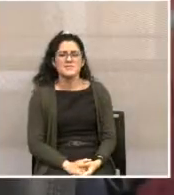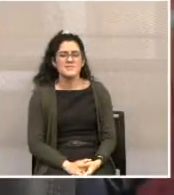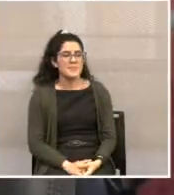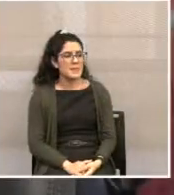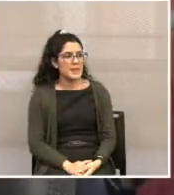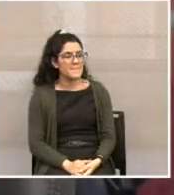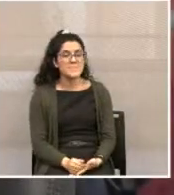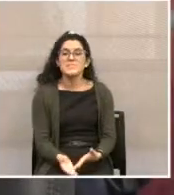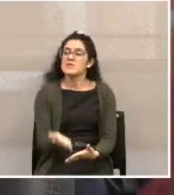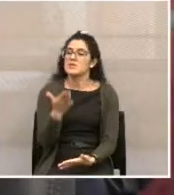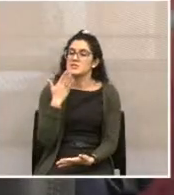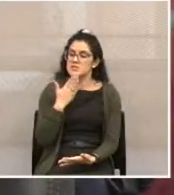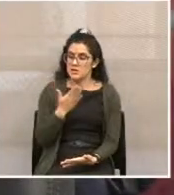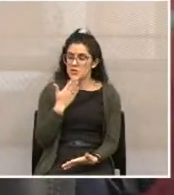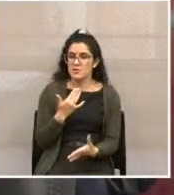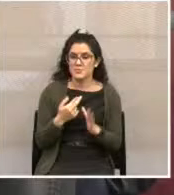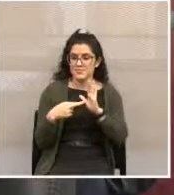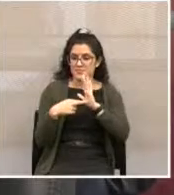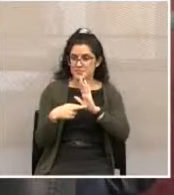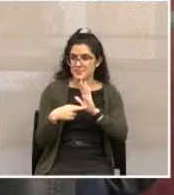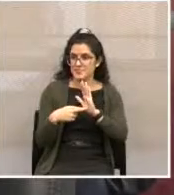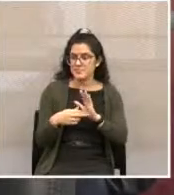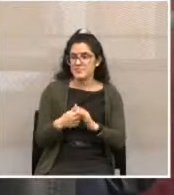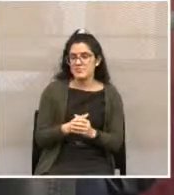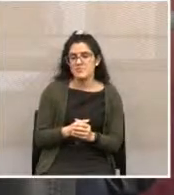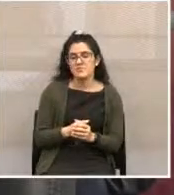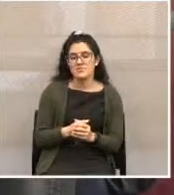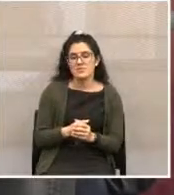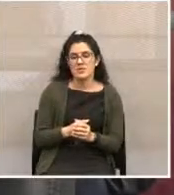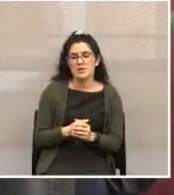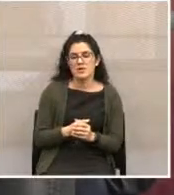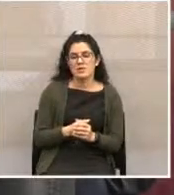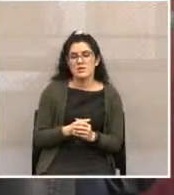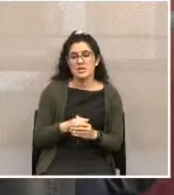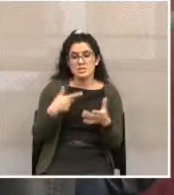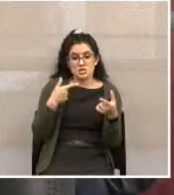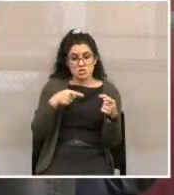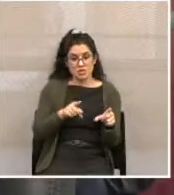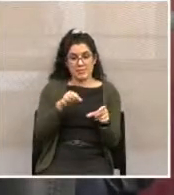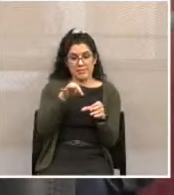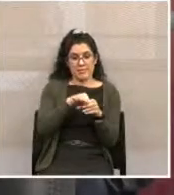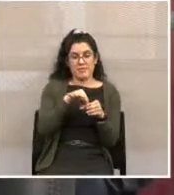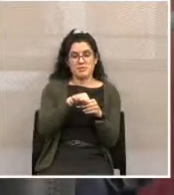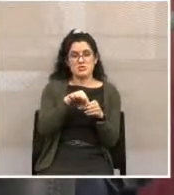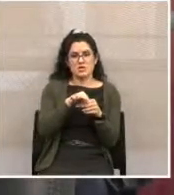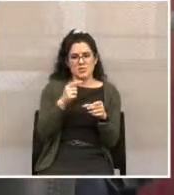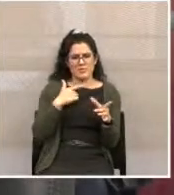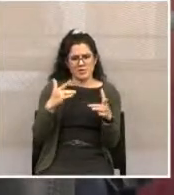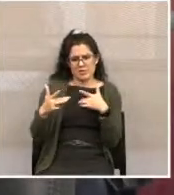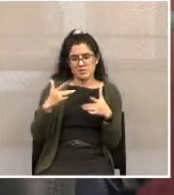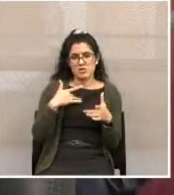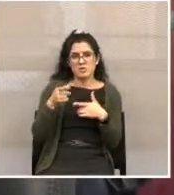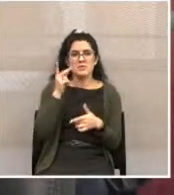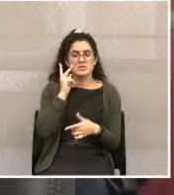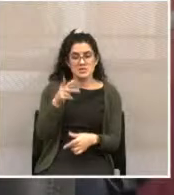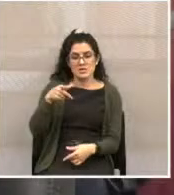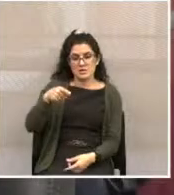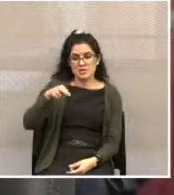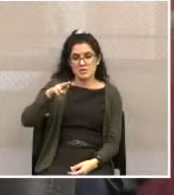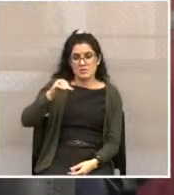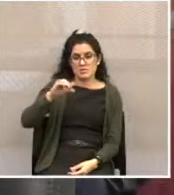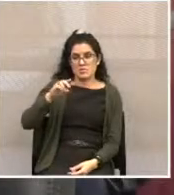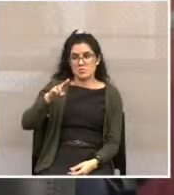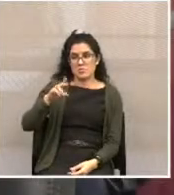Thank you for raising that, Representative Soto. And during the election, we were very concerned because we were seeing Proud Boys surrounding